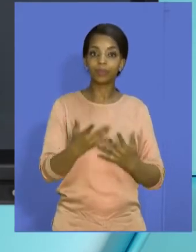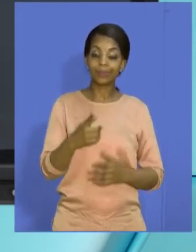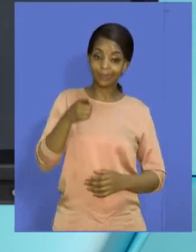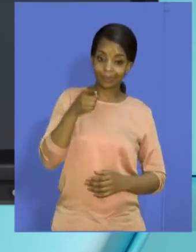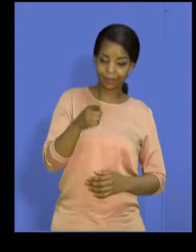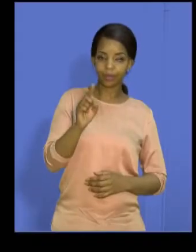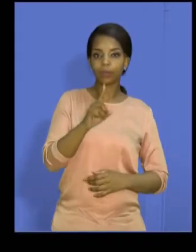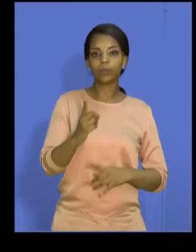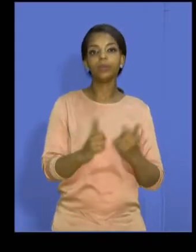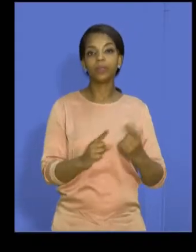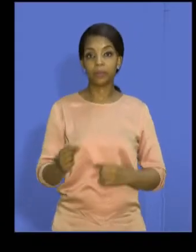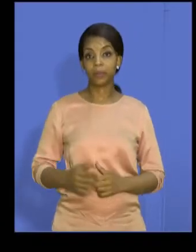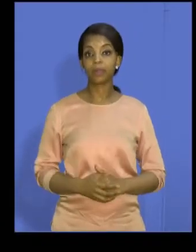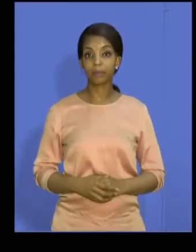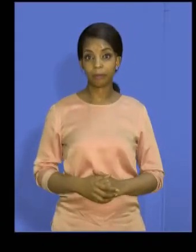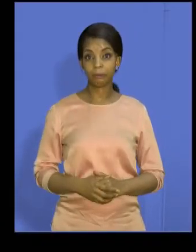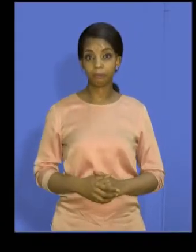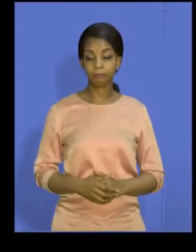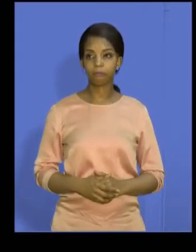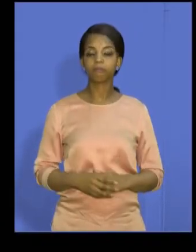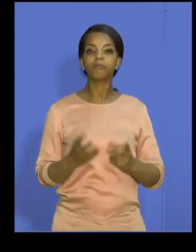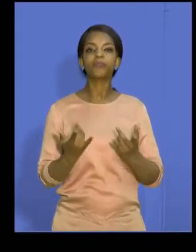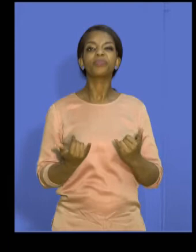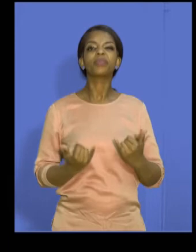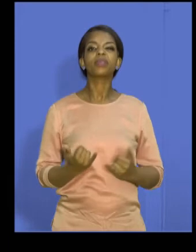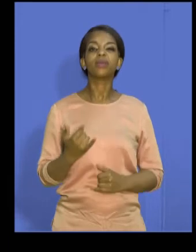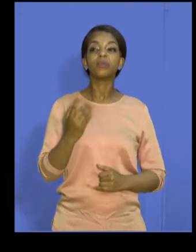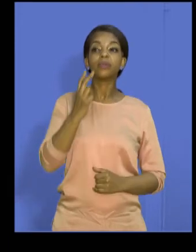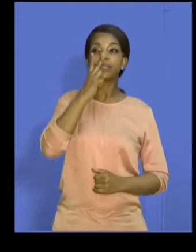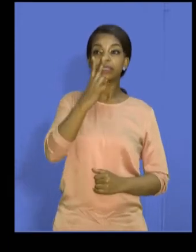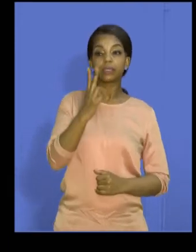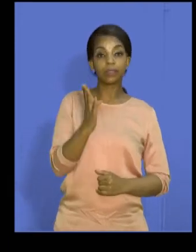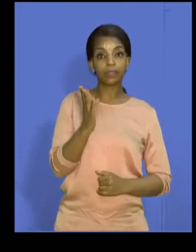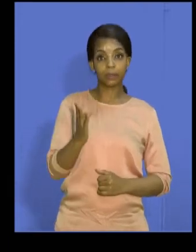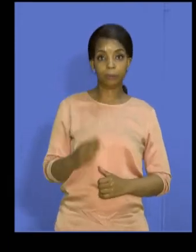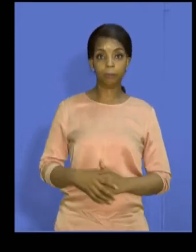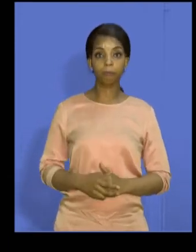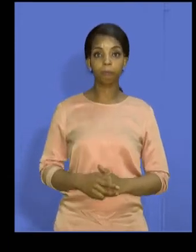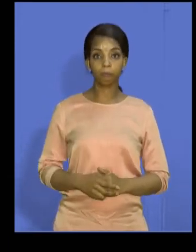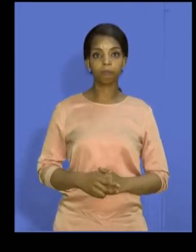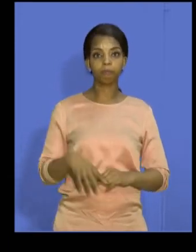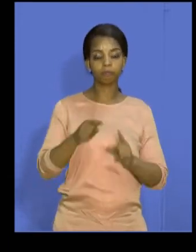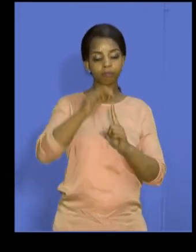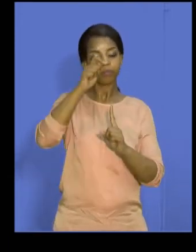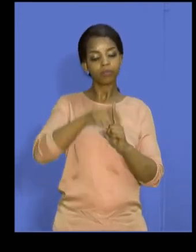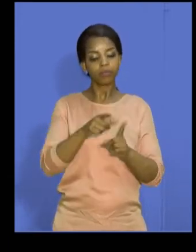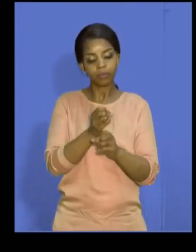about. Now you can see here that the person started on day 8